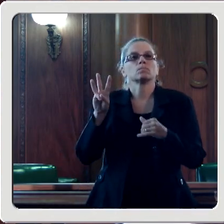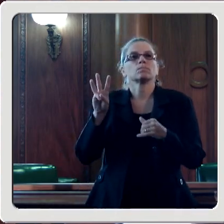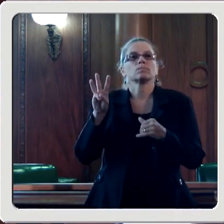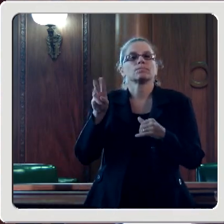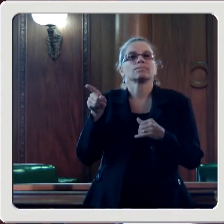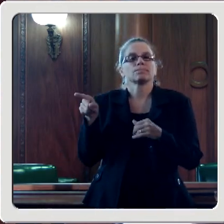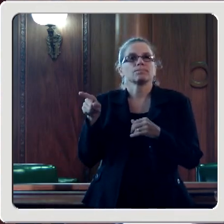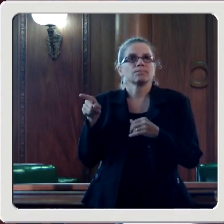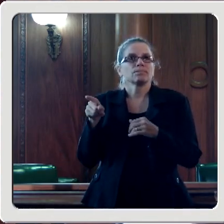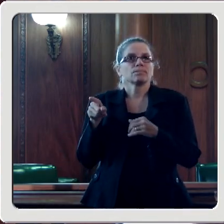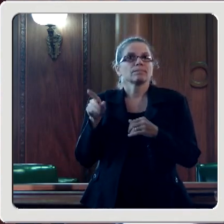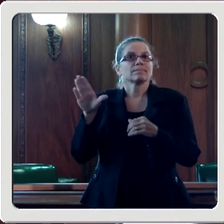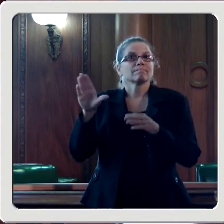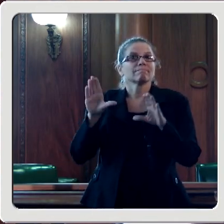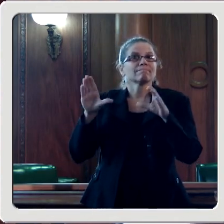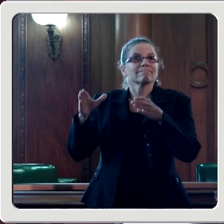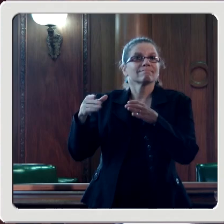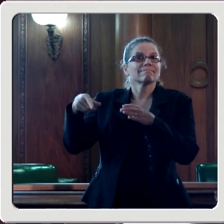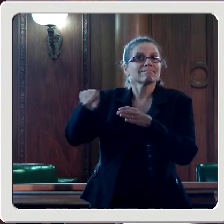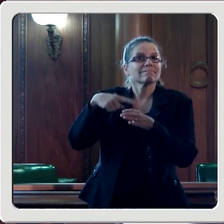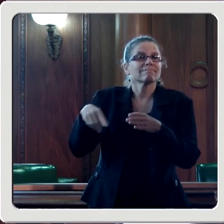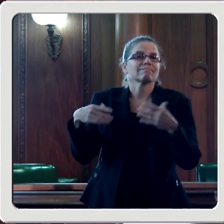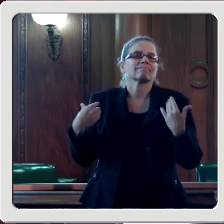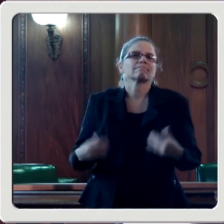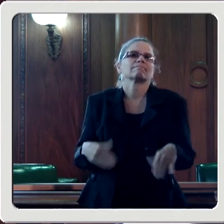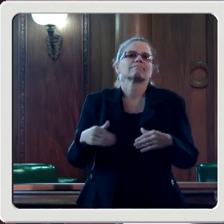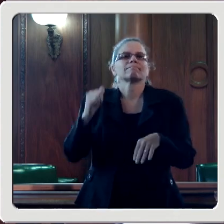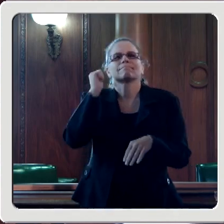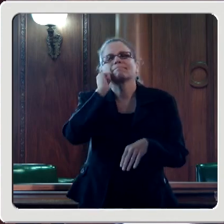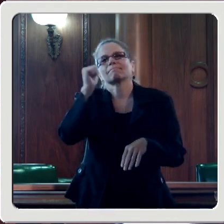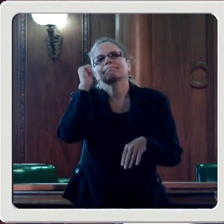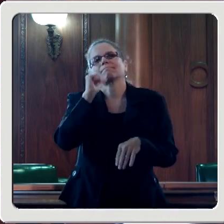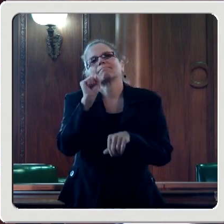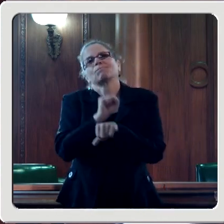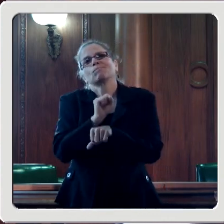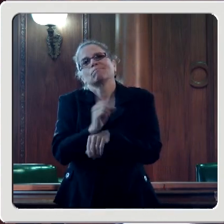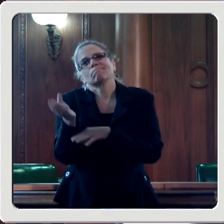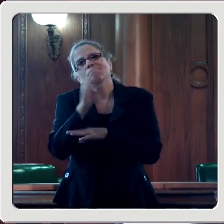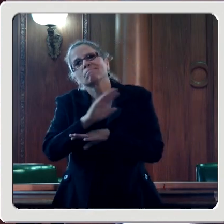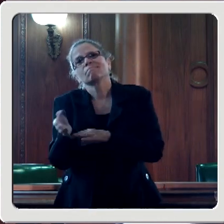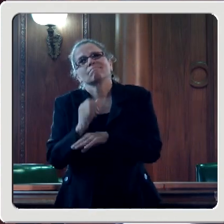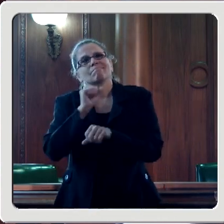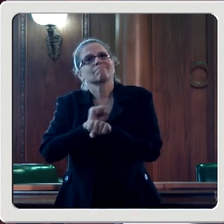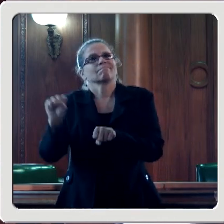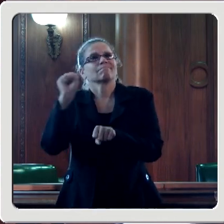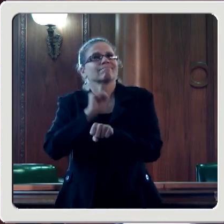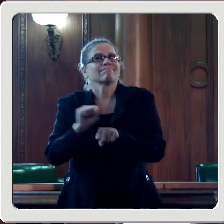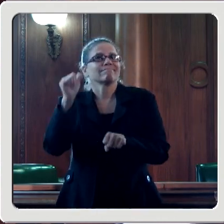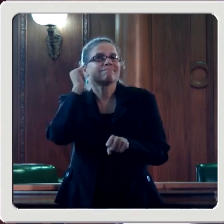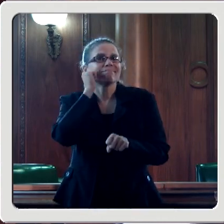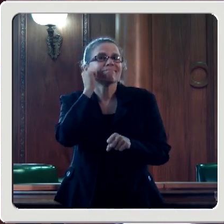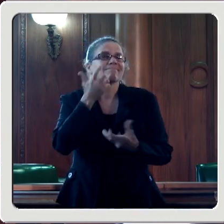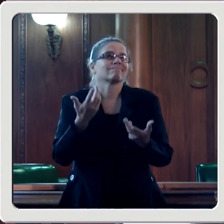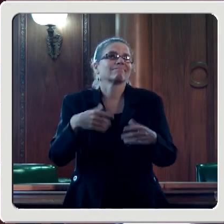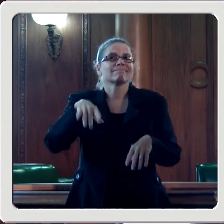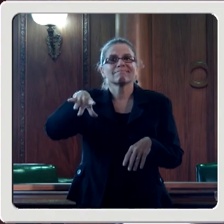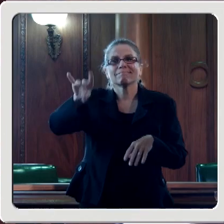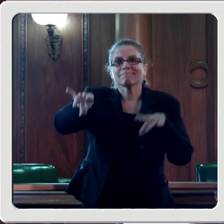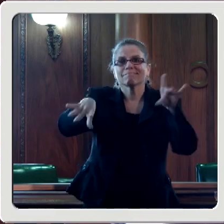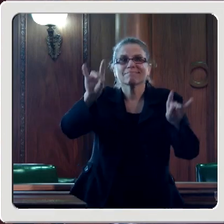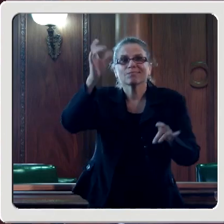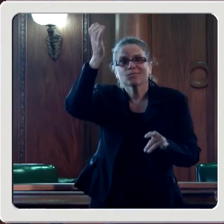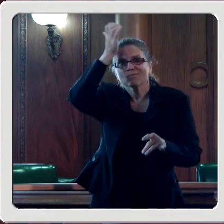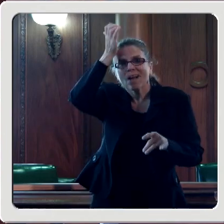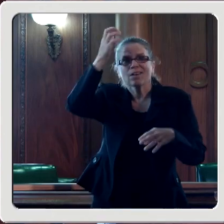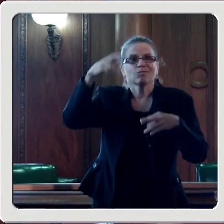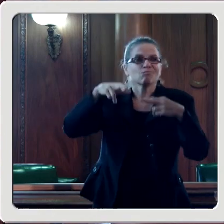and his team, since day one, continue to be out there to do the street activities and trash being picked up, recycling,